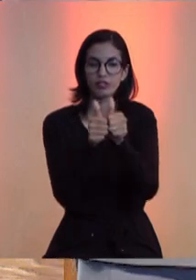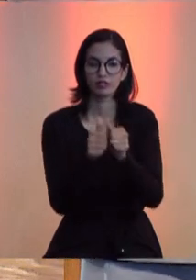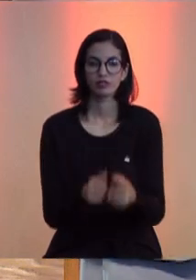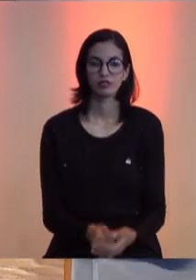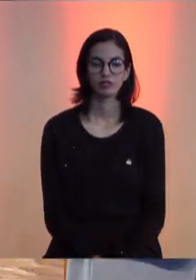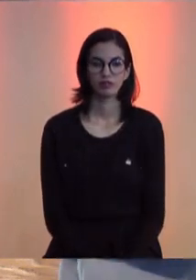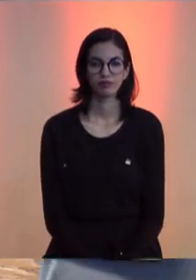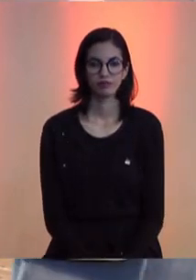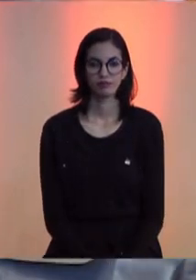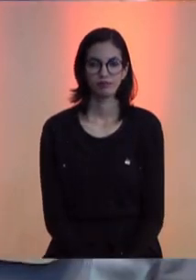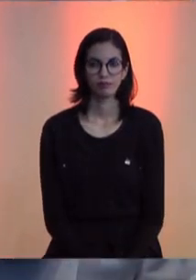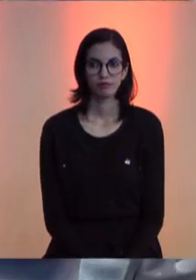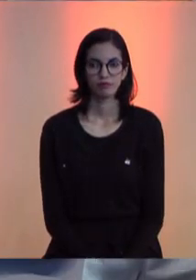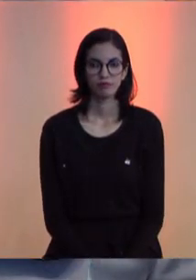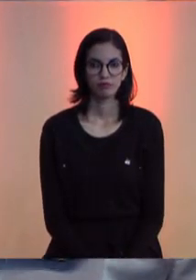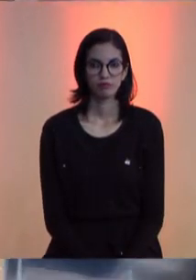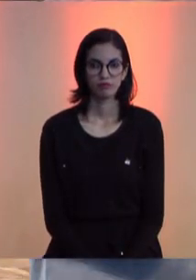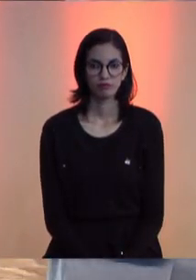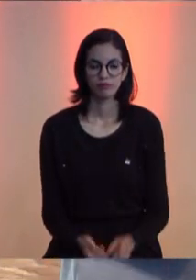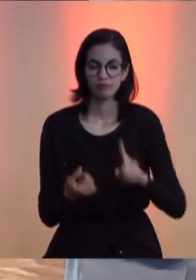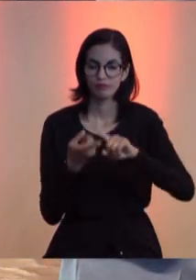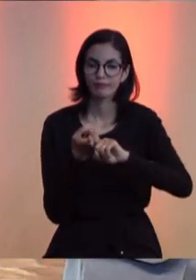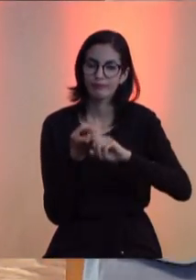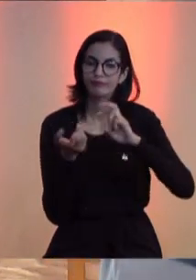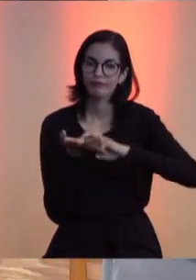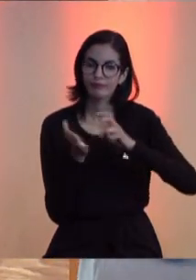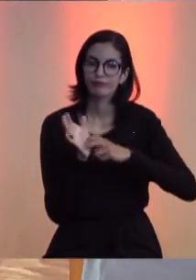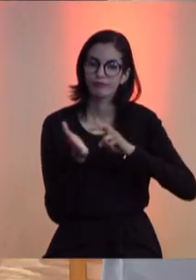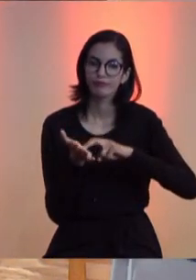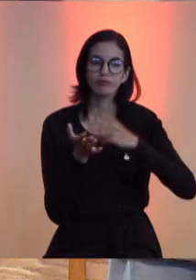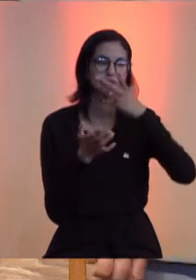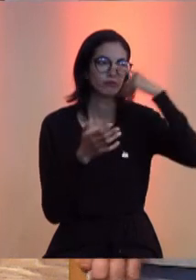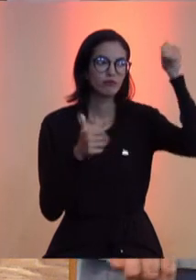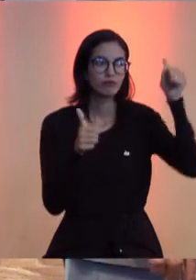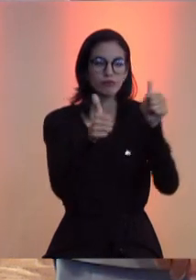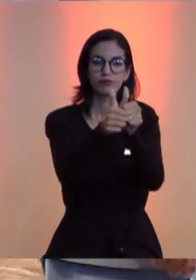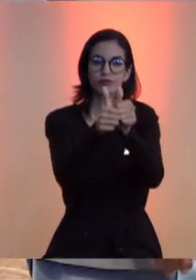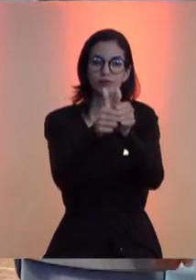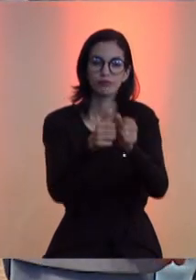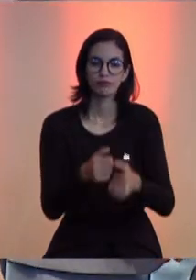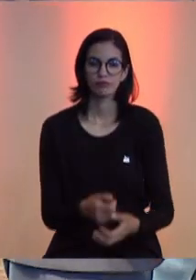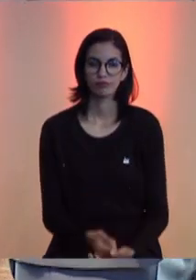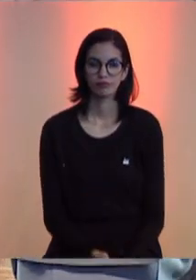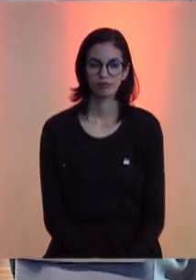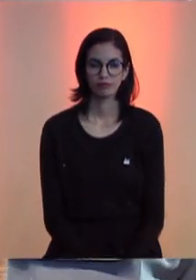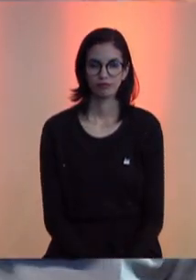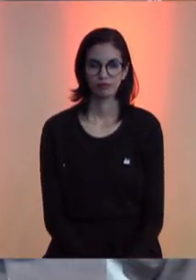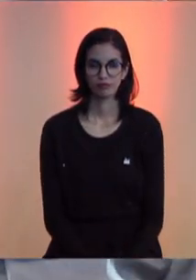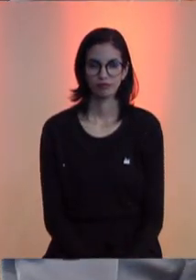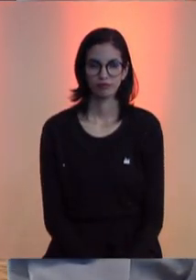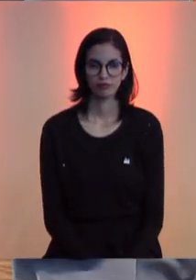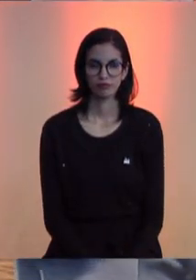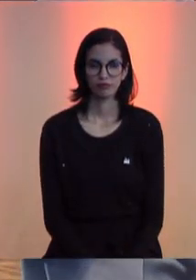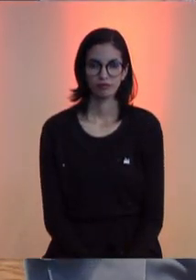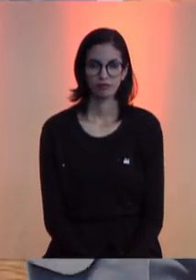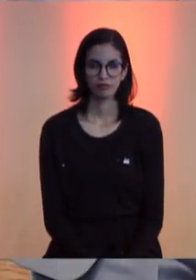shaking. God will be with you. Tu matrimonio está un desastre. Dios va a estar contigo. Struggling with your school fees. God will be with you. Estás